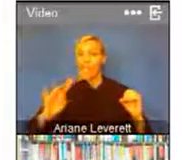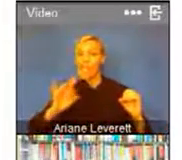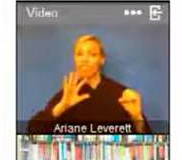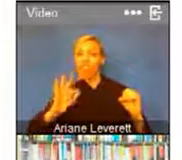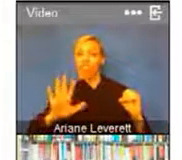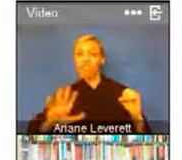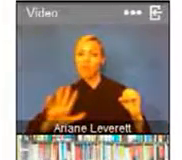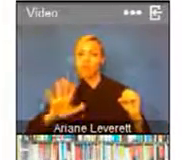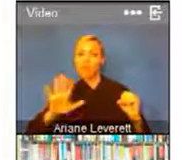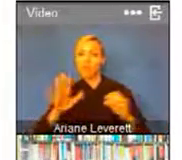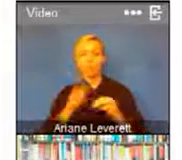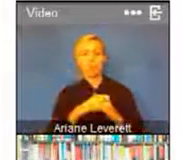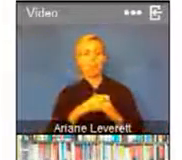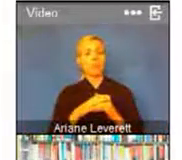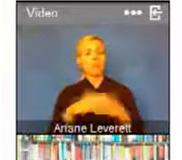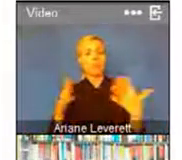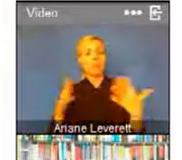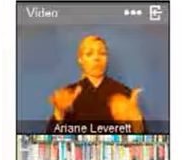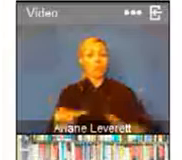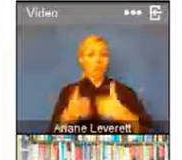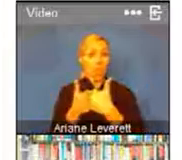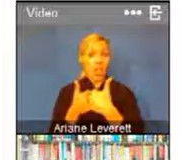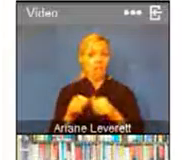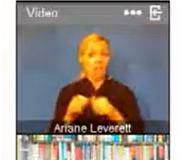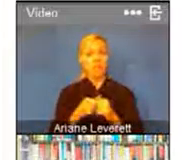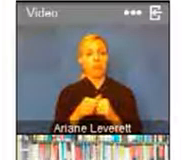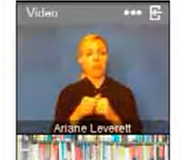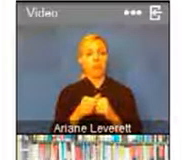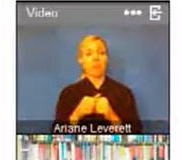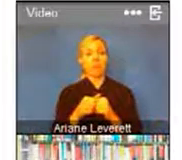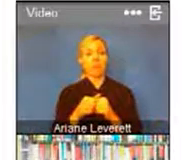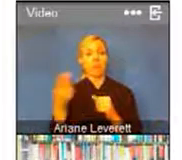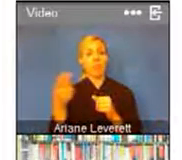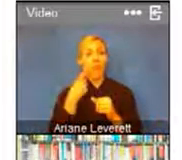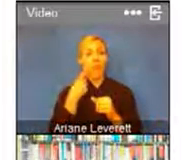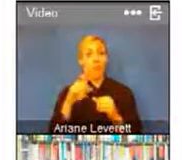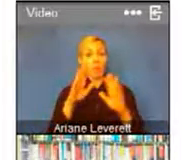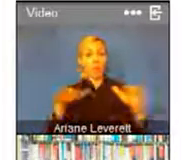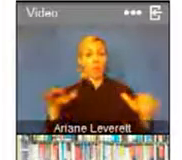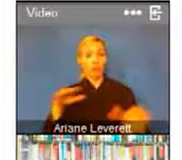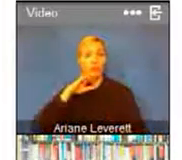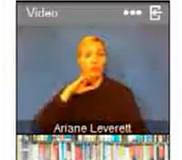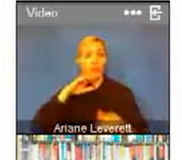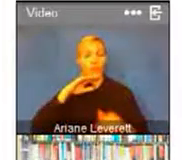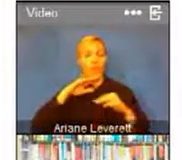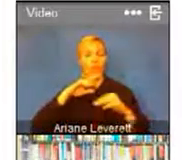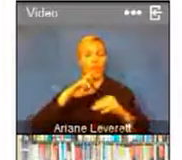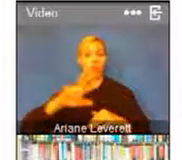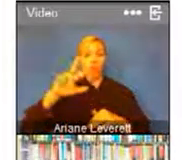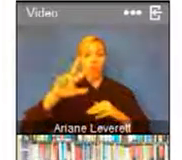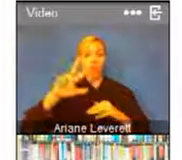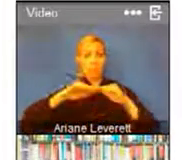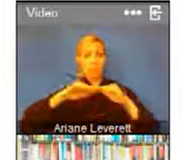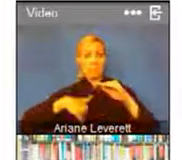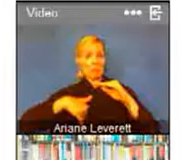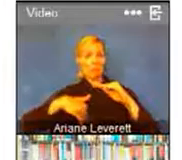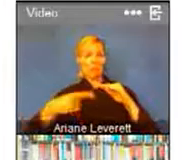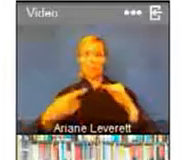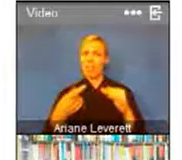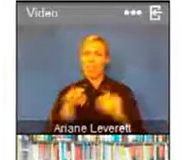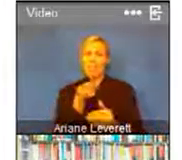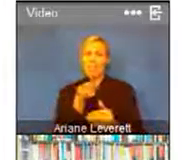and primary school classes, what means that we have children from 0 to 8,